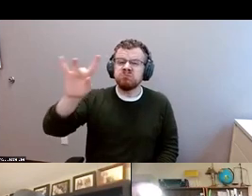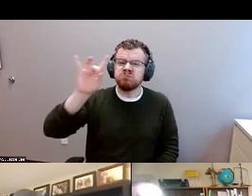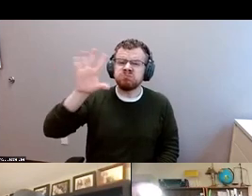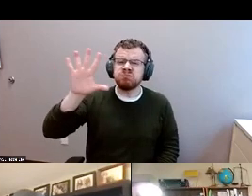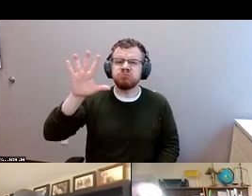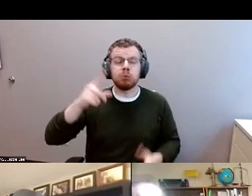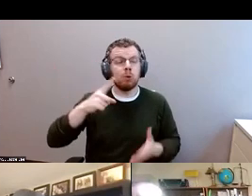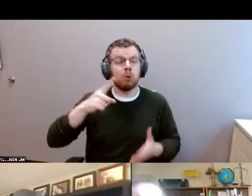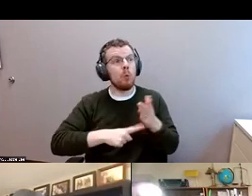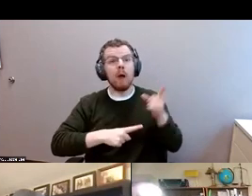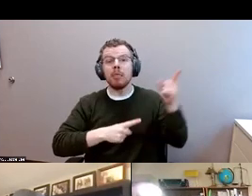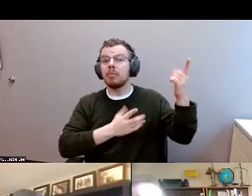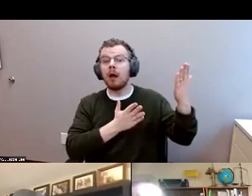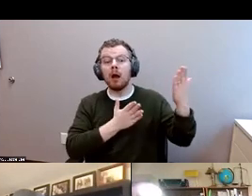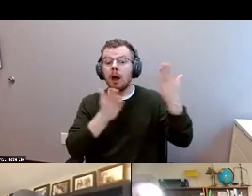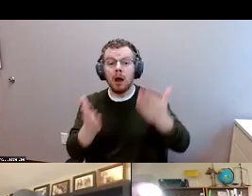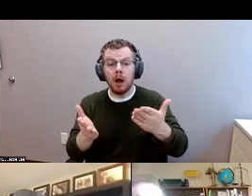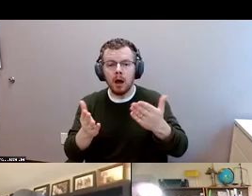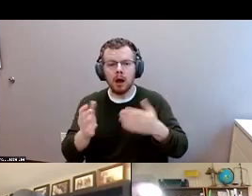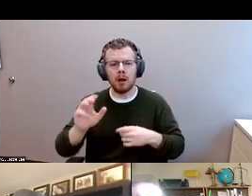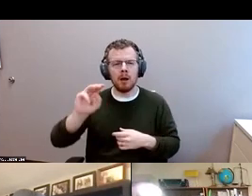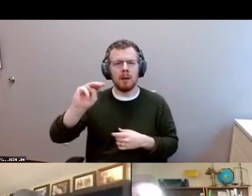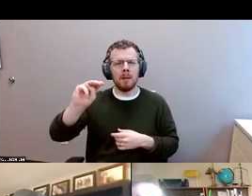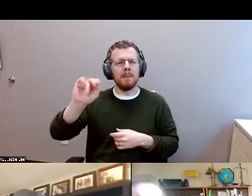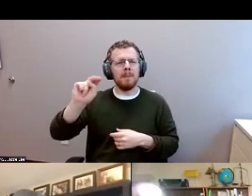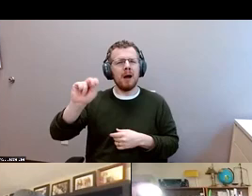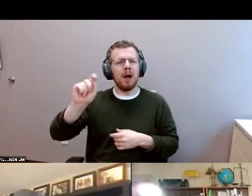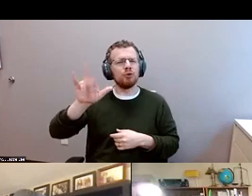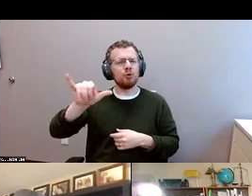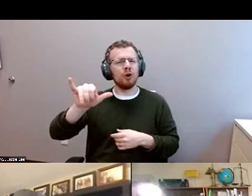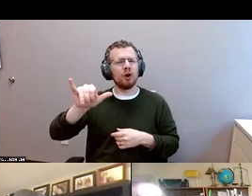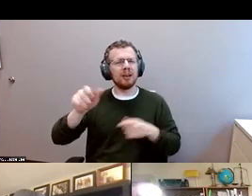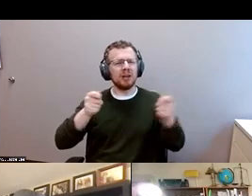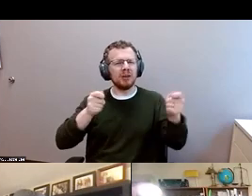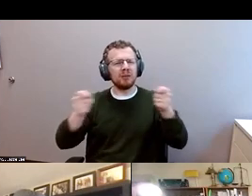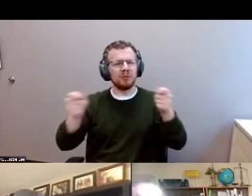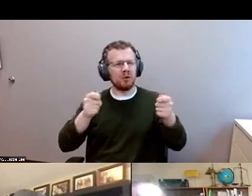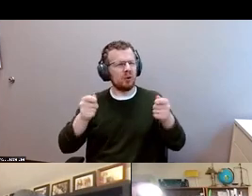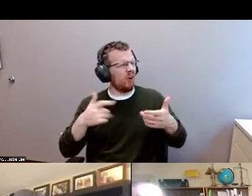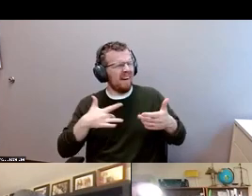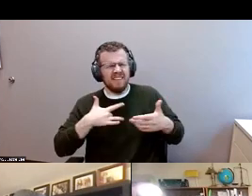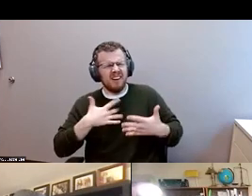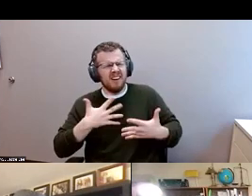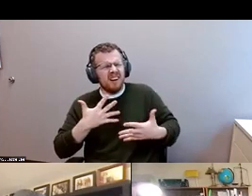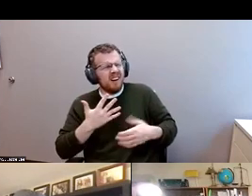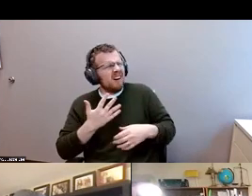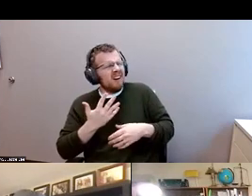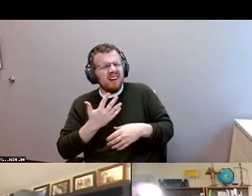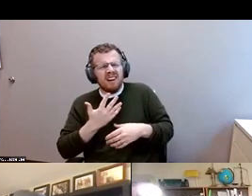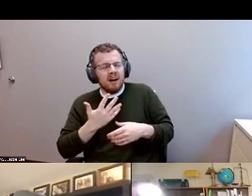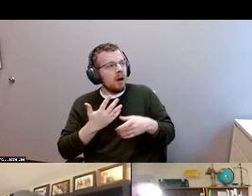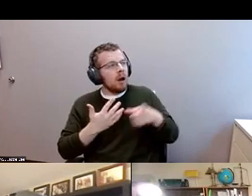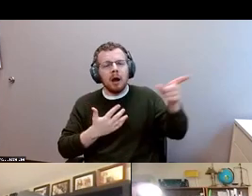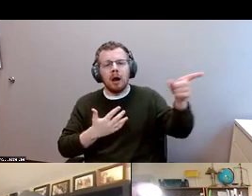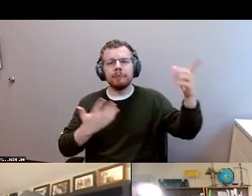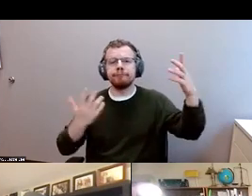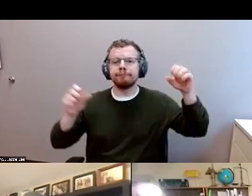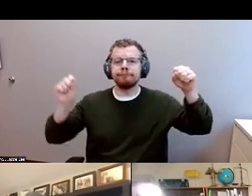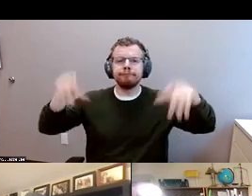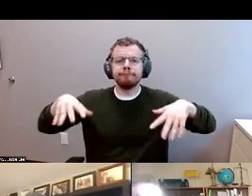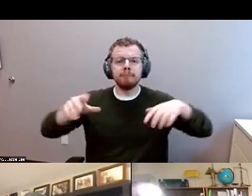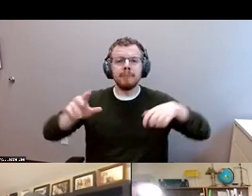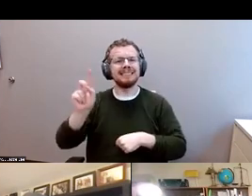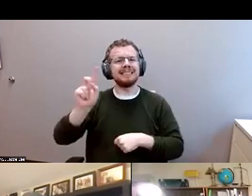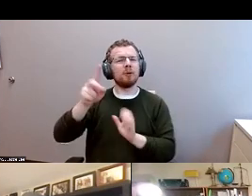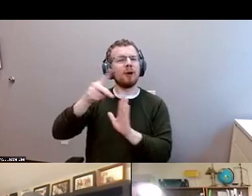is minority rule. That just makes me shiver, and it's abandonment of democratic principles that you